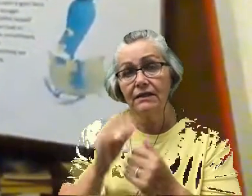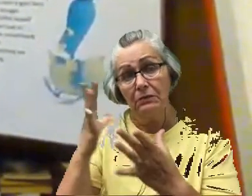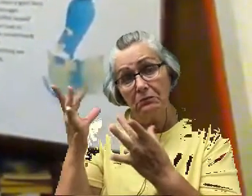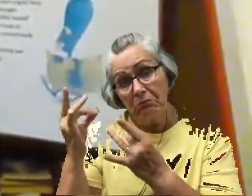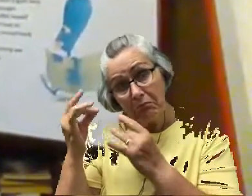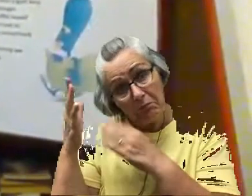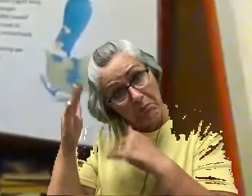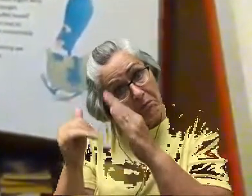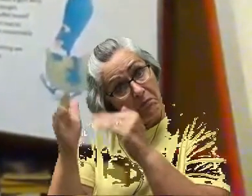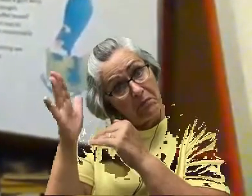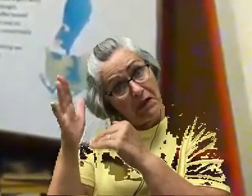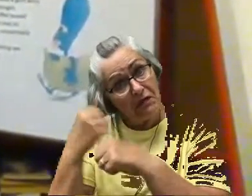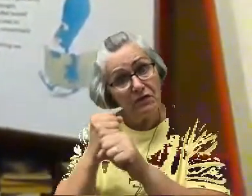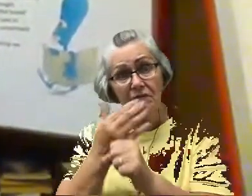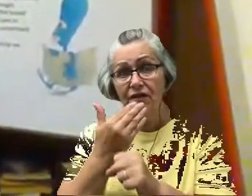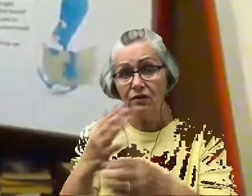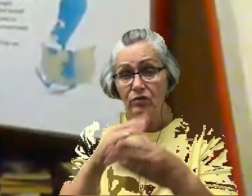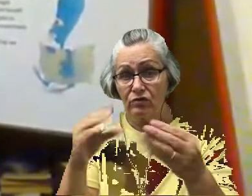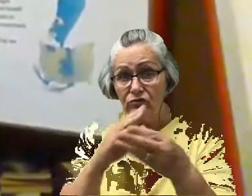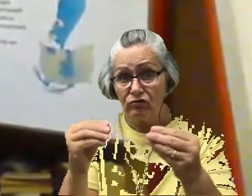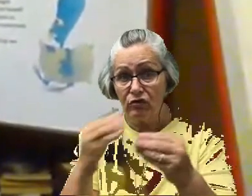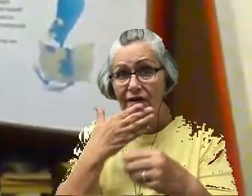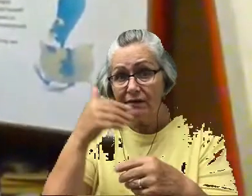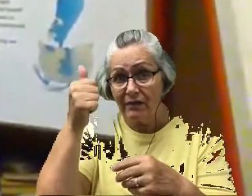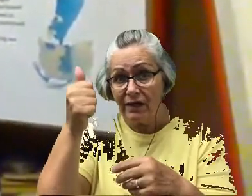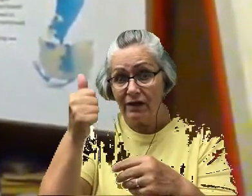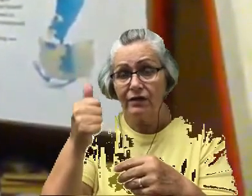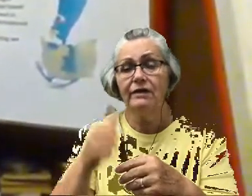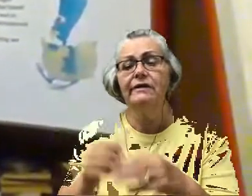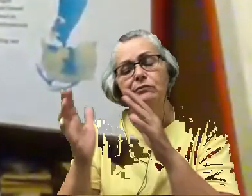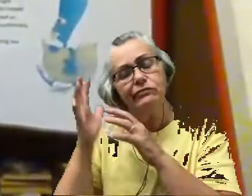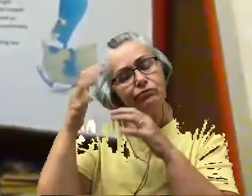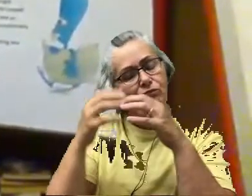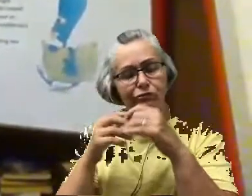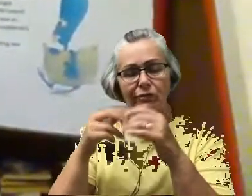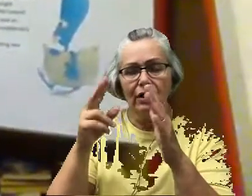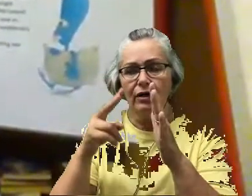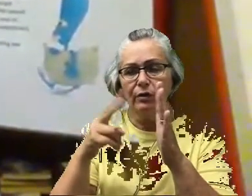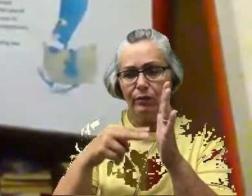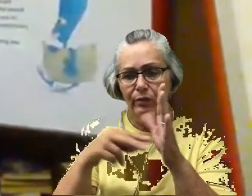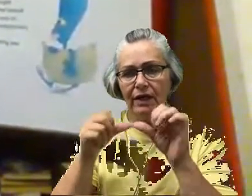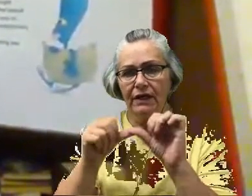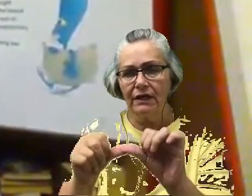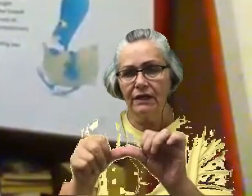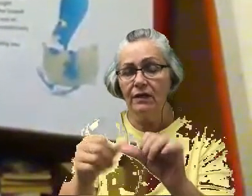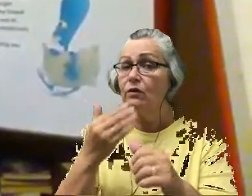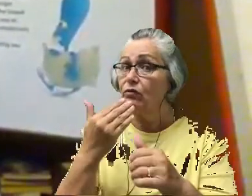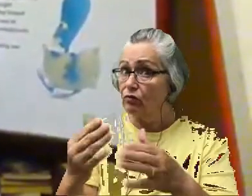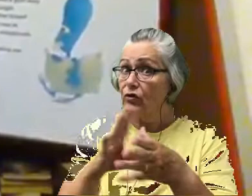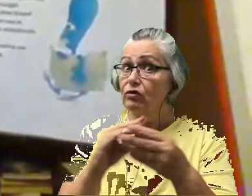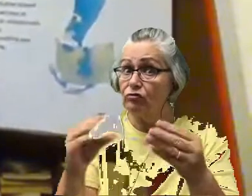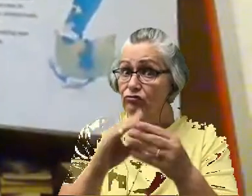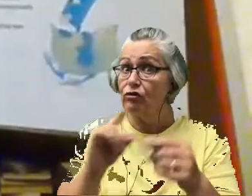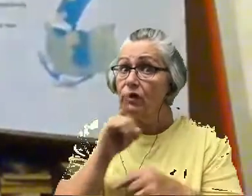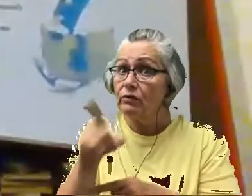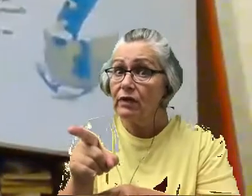better, he thought. So he fluffed himself a pillow and read on. It was an exceptionally good story.